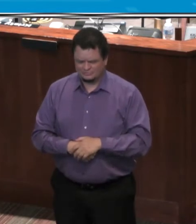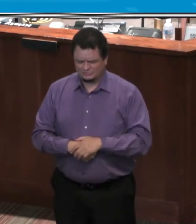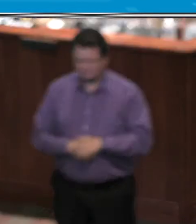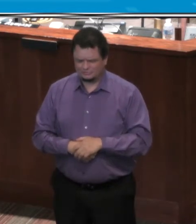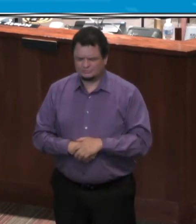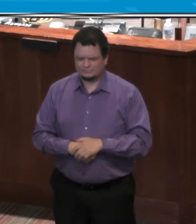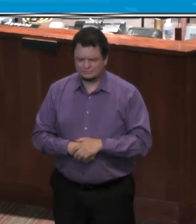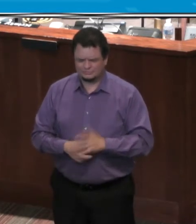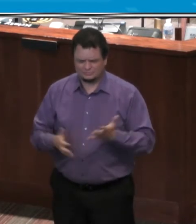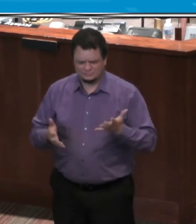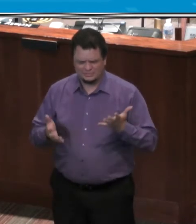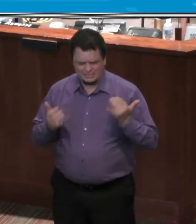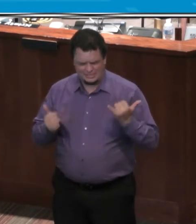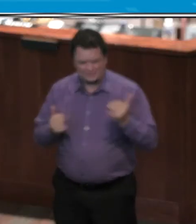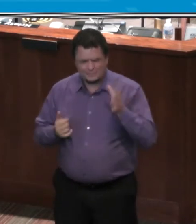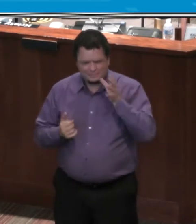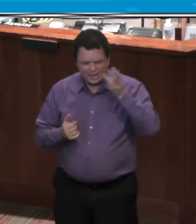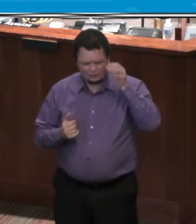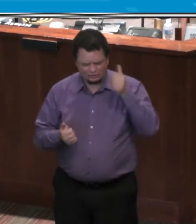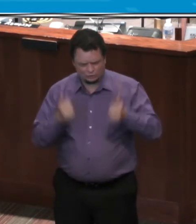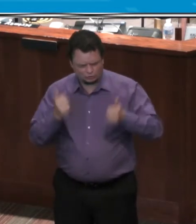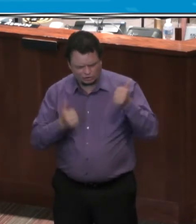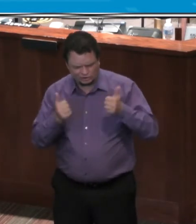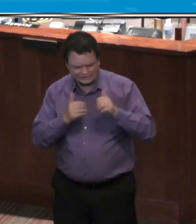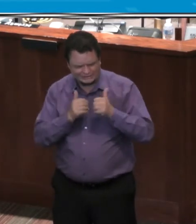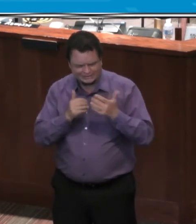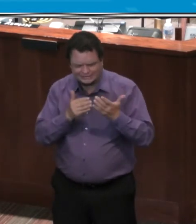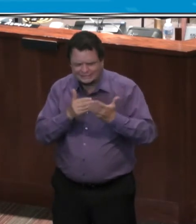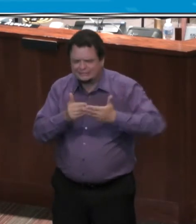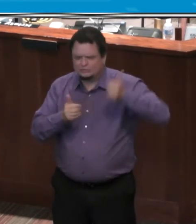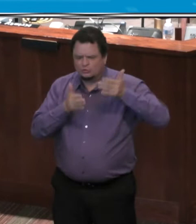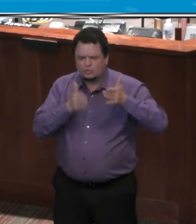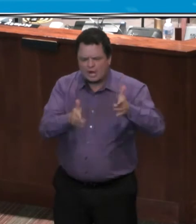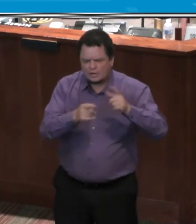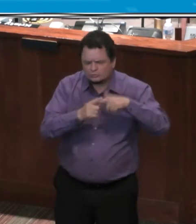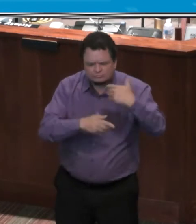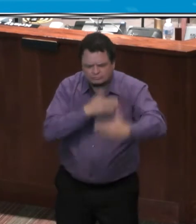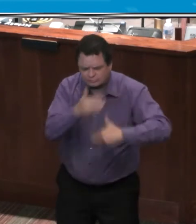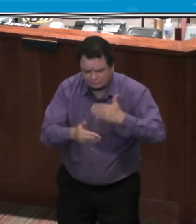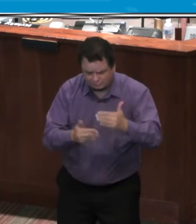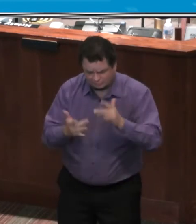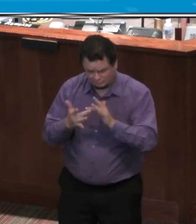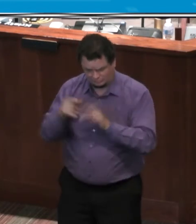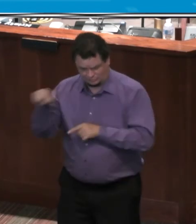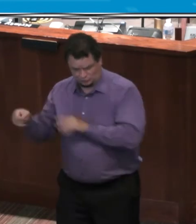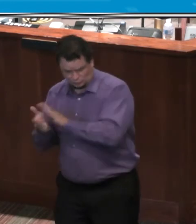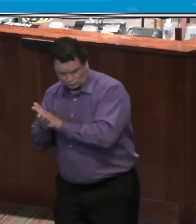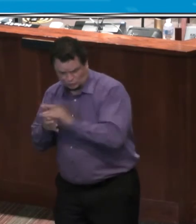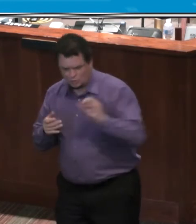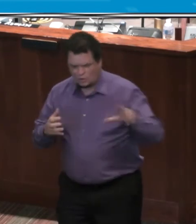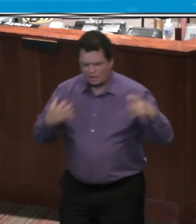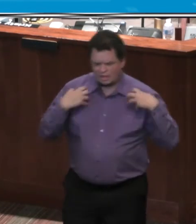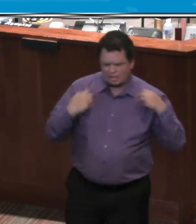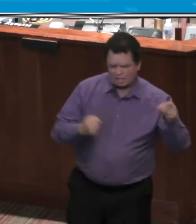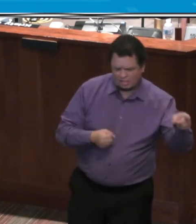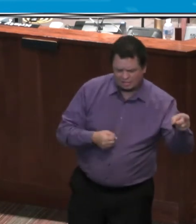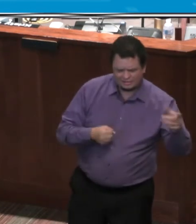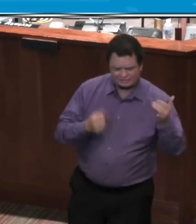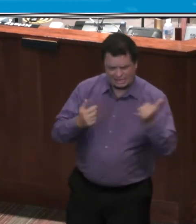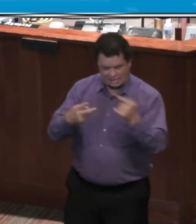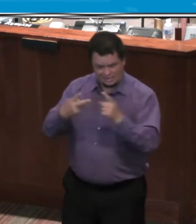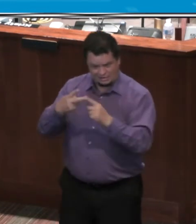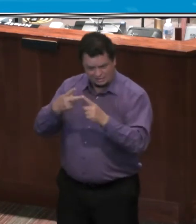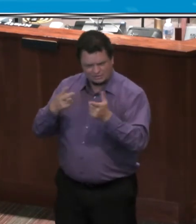we put out recommendations and not any mandates, and I just want to clarify whether those were mandates or recommendations. I'm pretty sure I